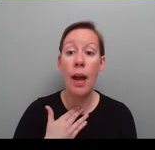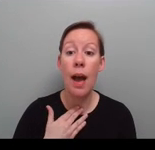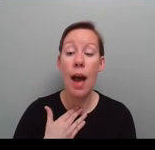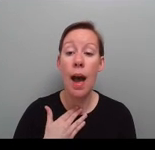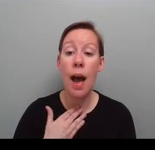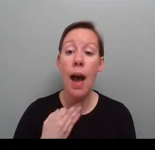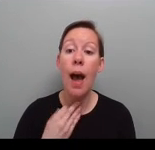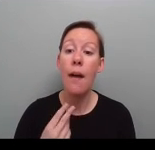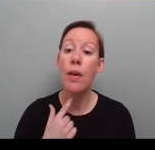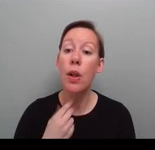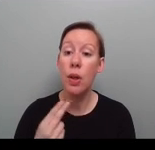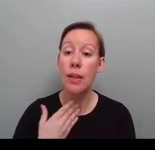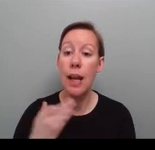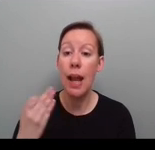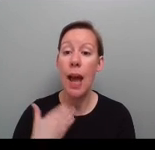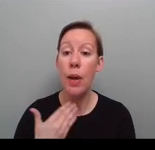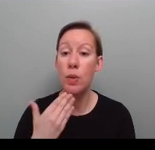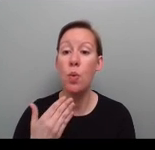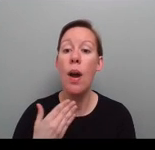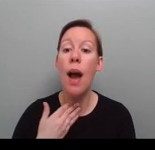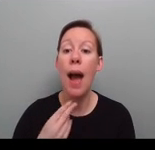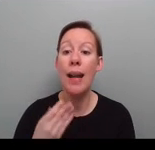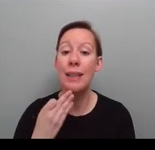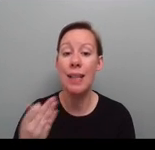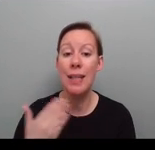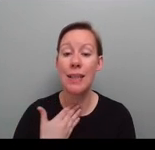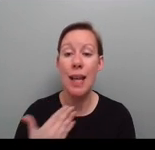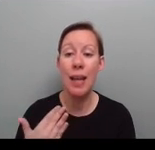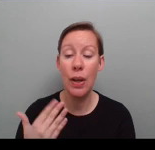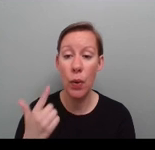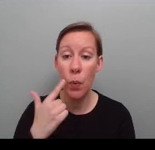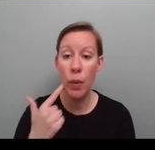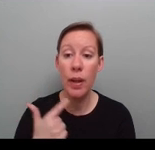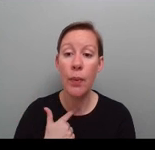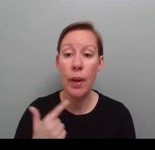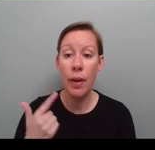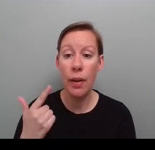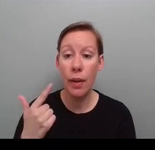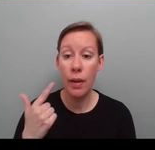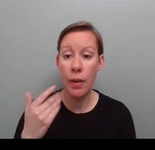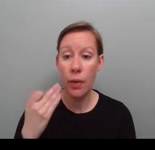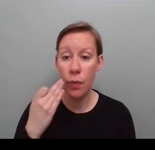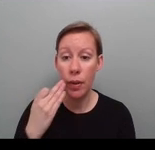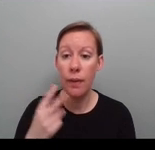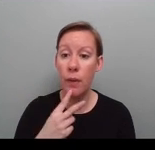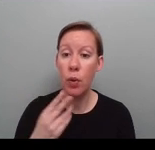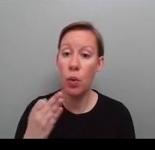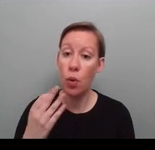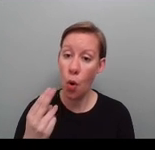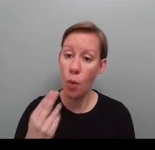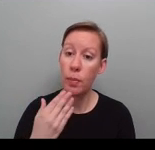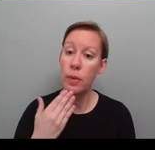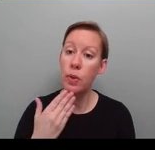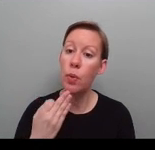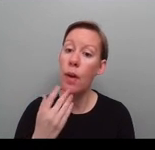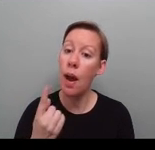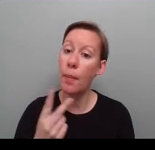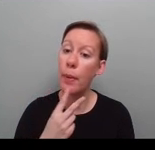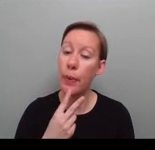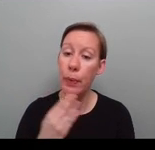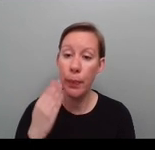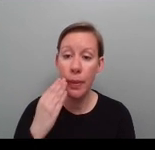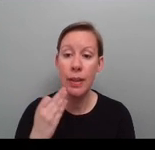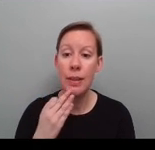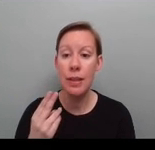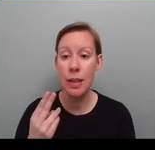looked at how to access Blackboard Collaborate, it's time for us to review some of the expectations and norms to help everyone